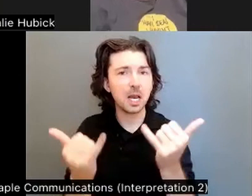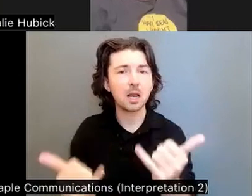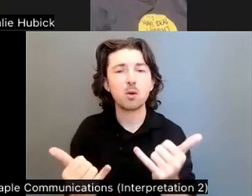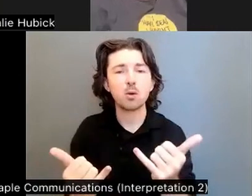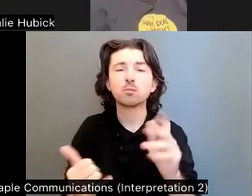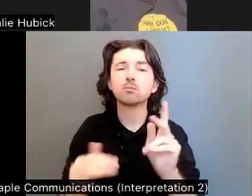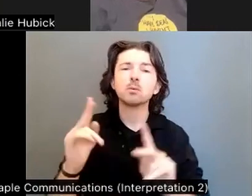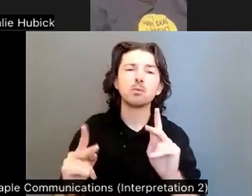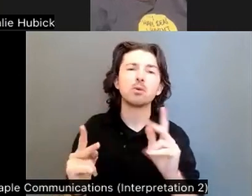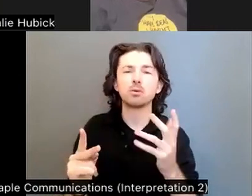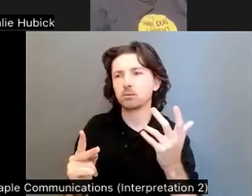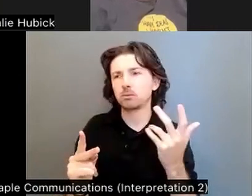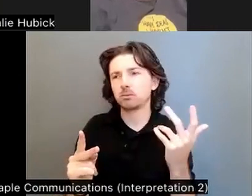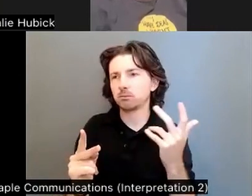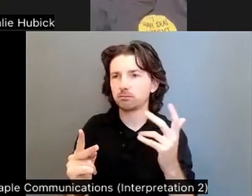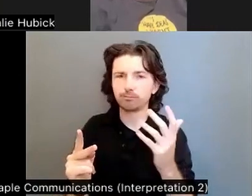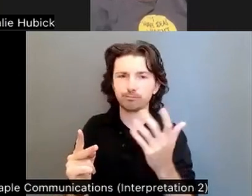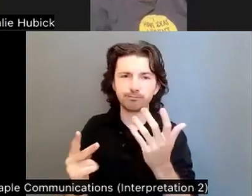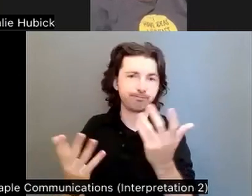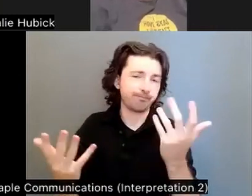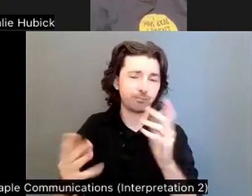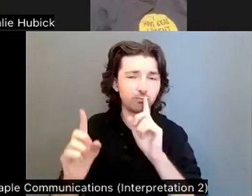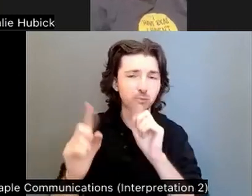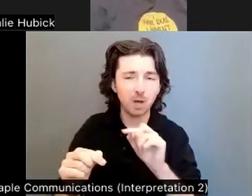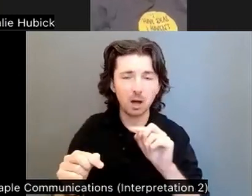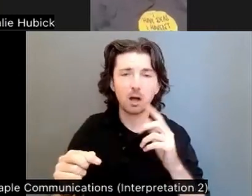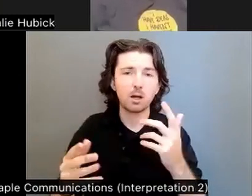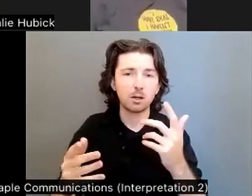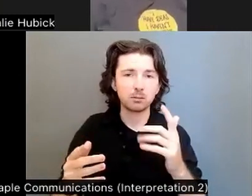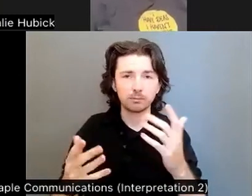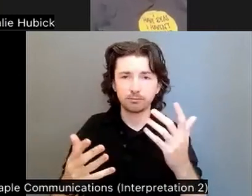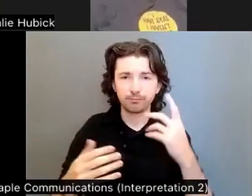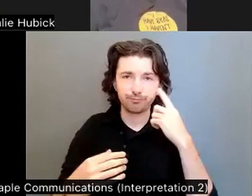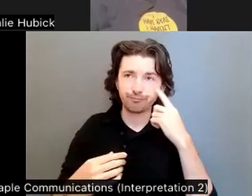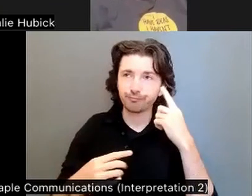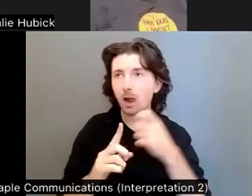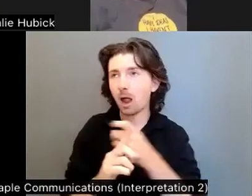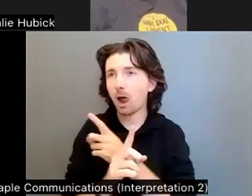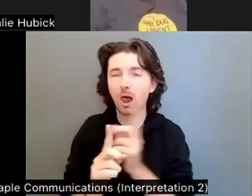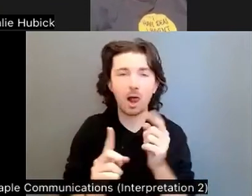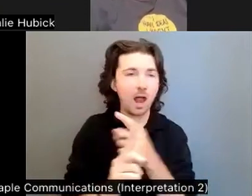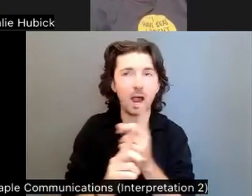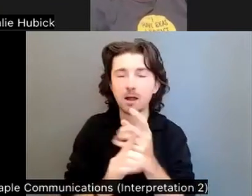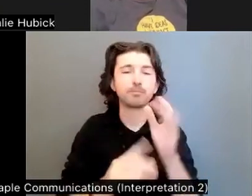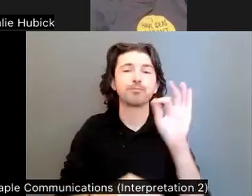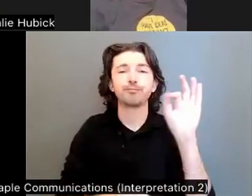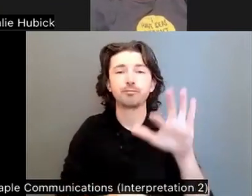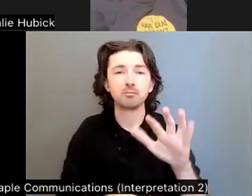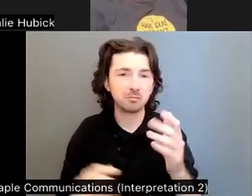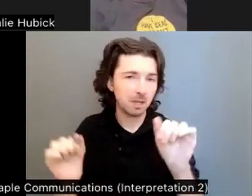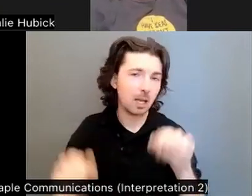respond to things as their mind is wont to do, perhaps.